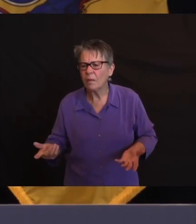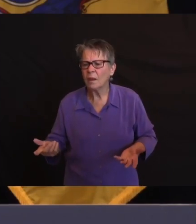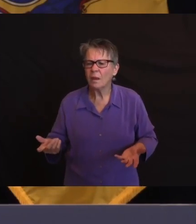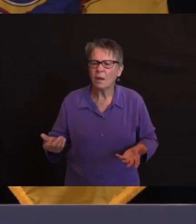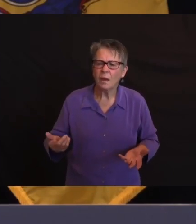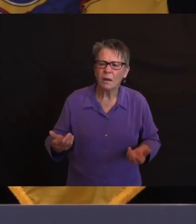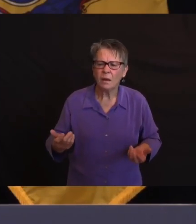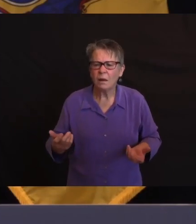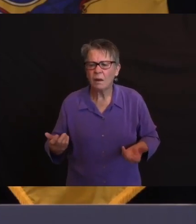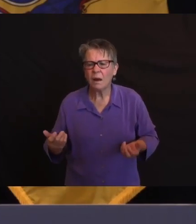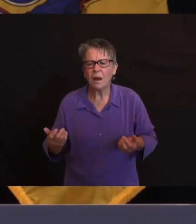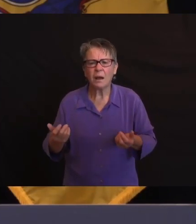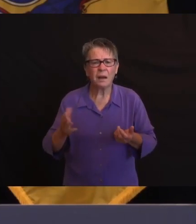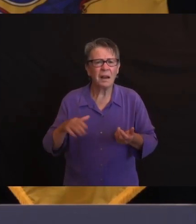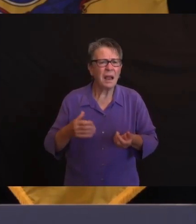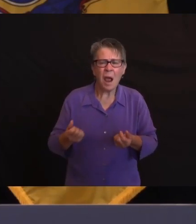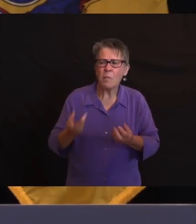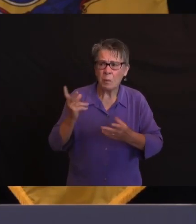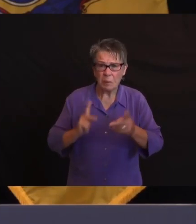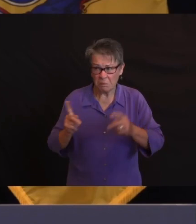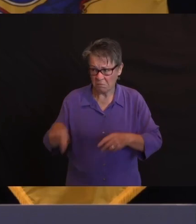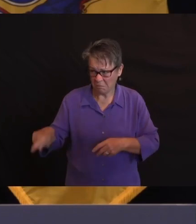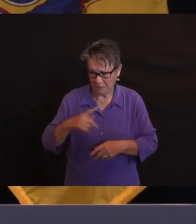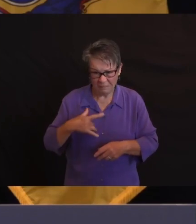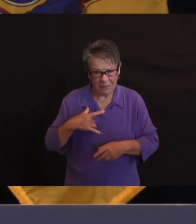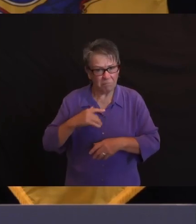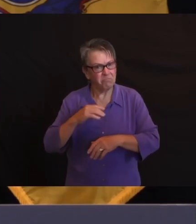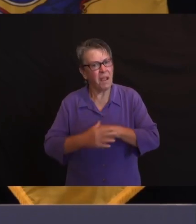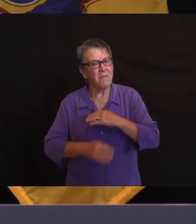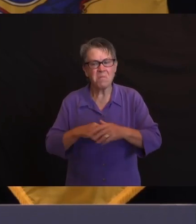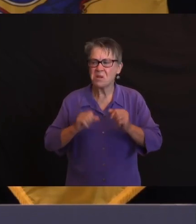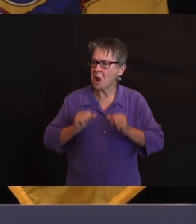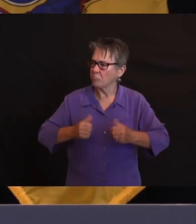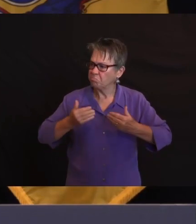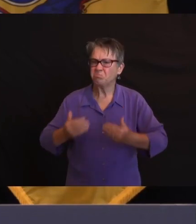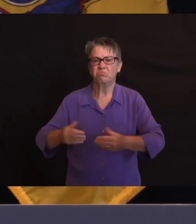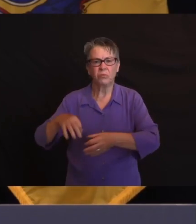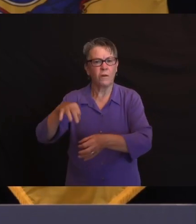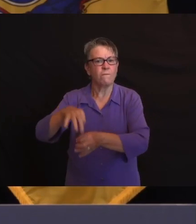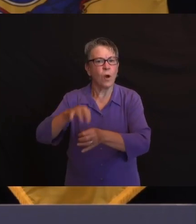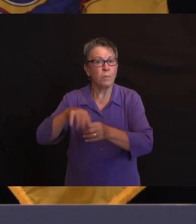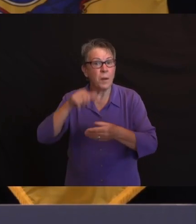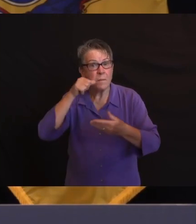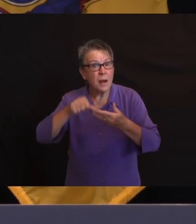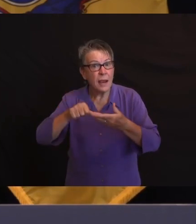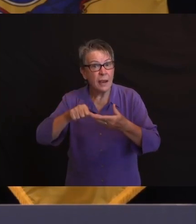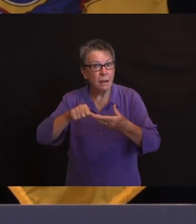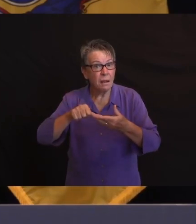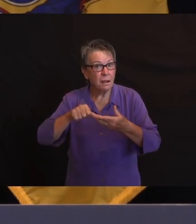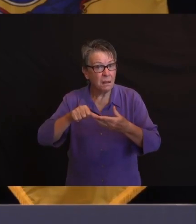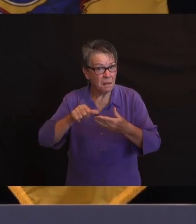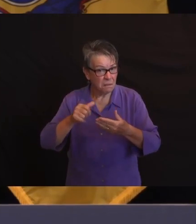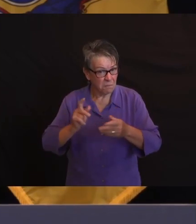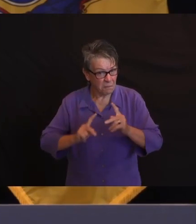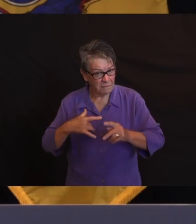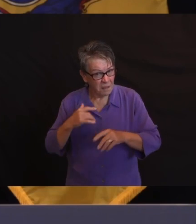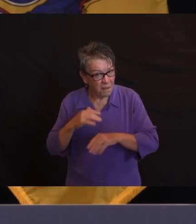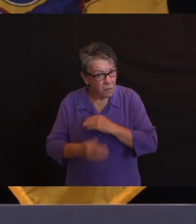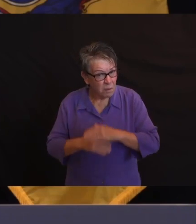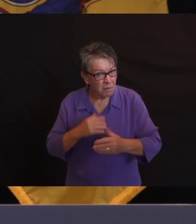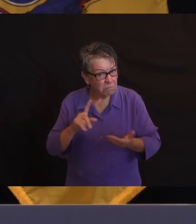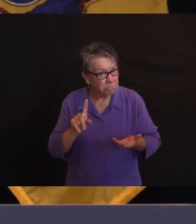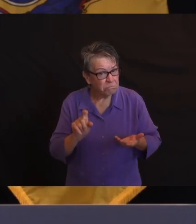I think, again, putting this, I can't give you any more color on this because I'm not up to speed on what